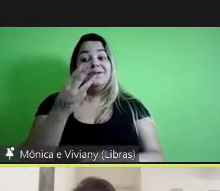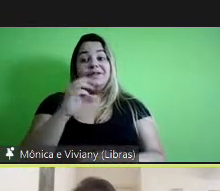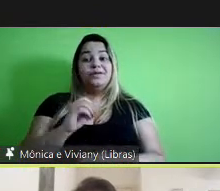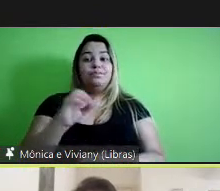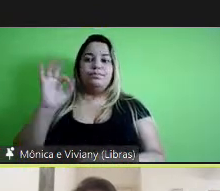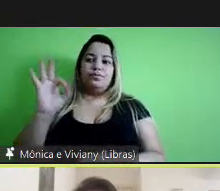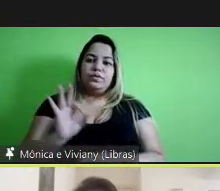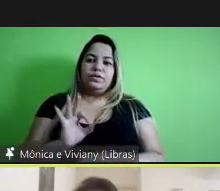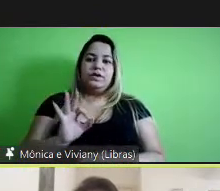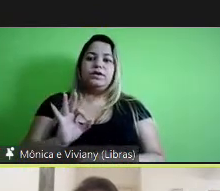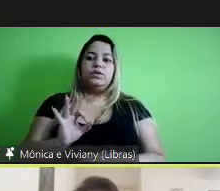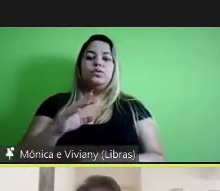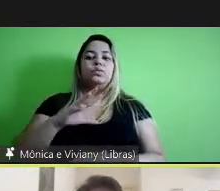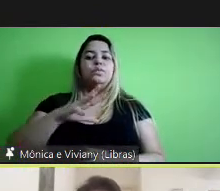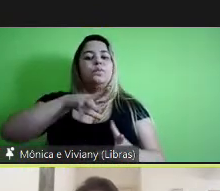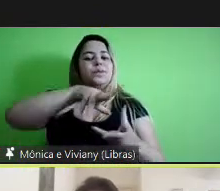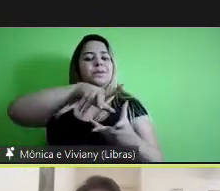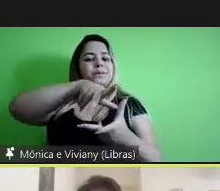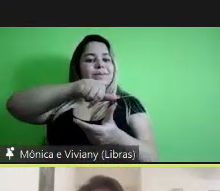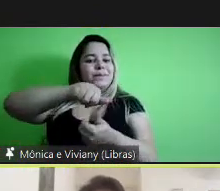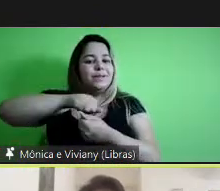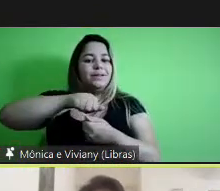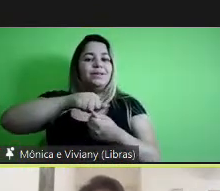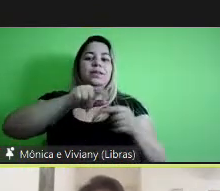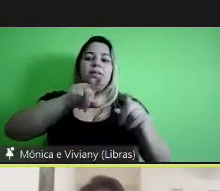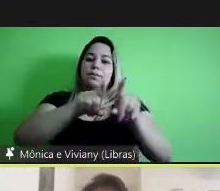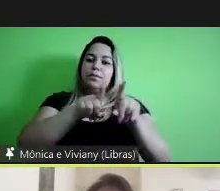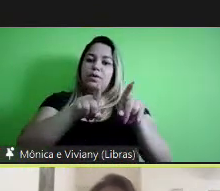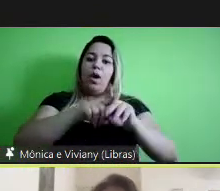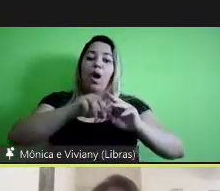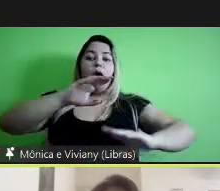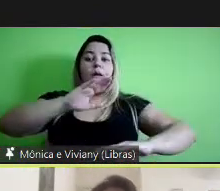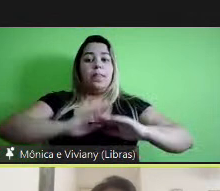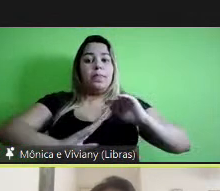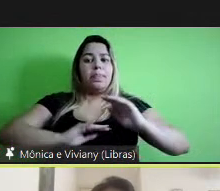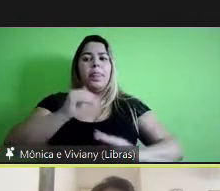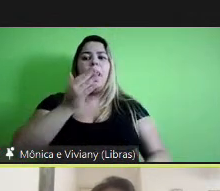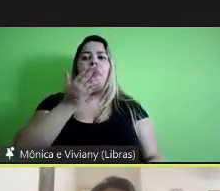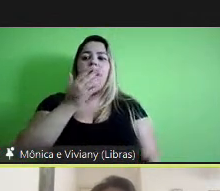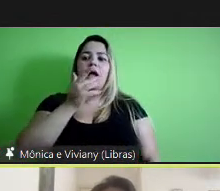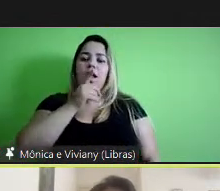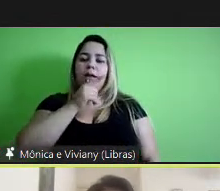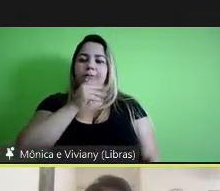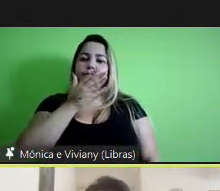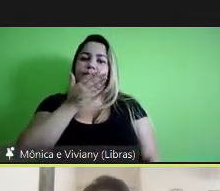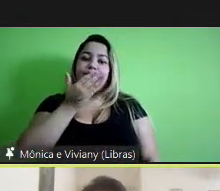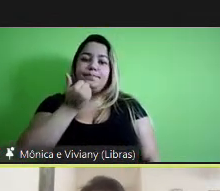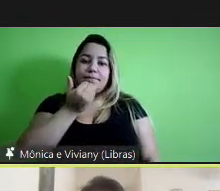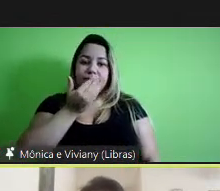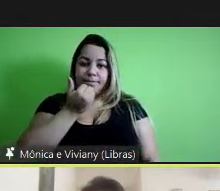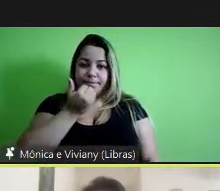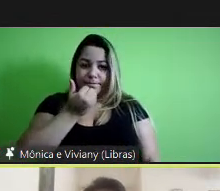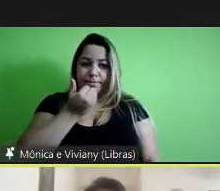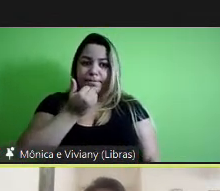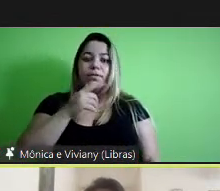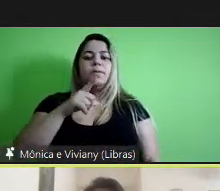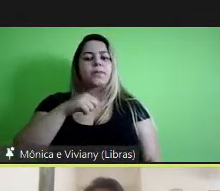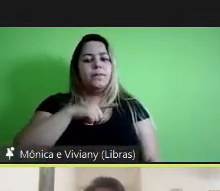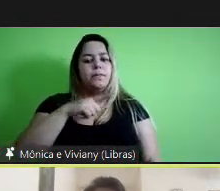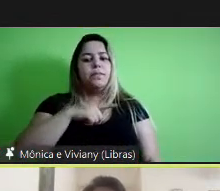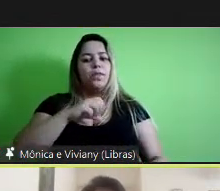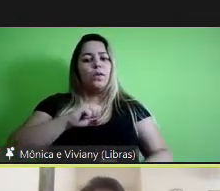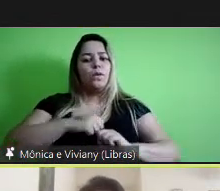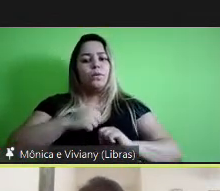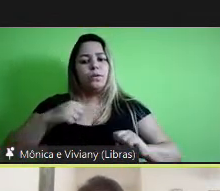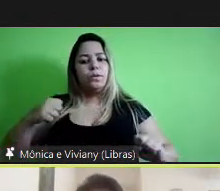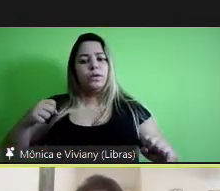humans. So we're basically using too much of the Earth